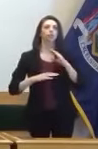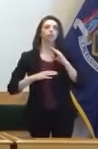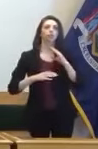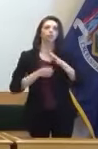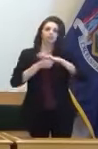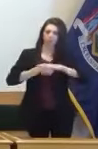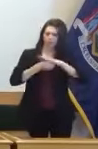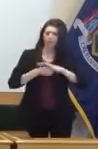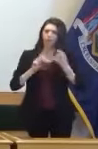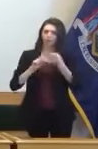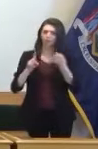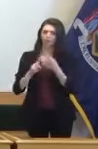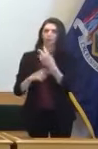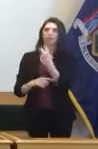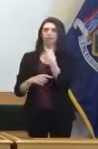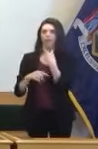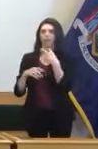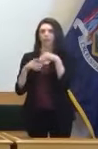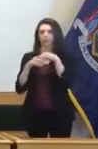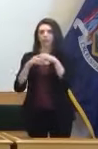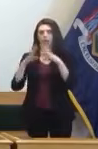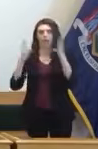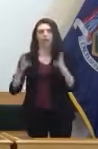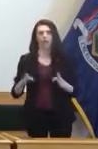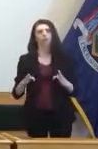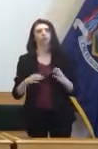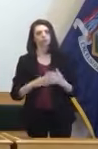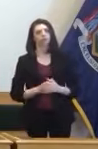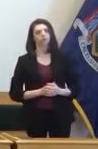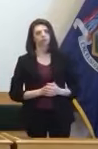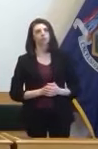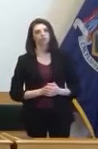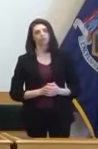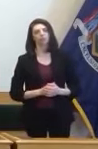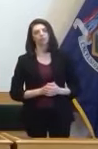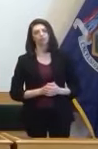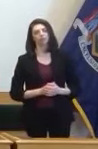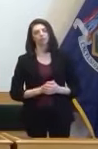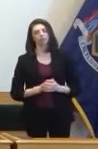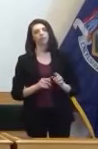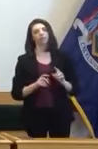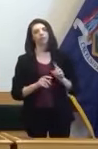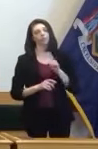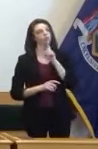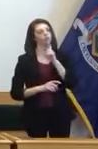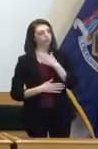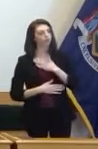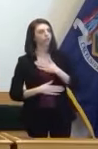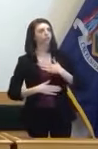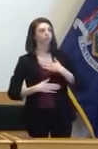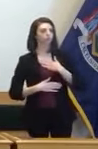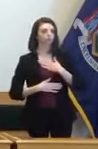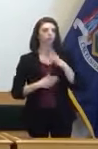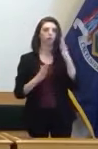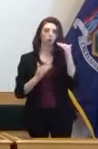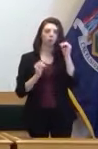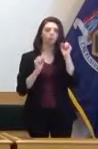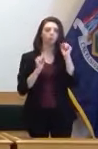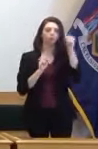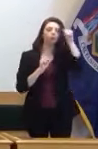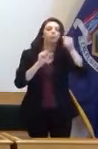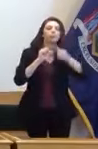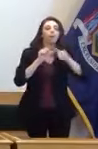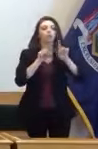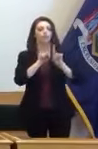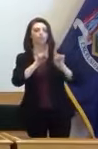from being inside and get some exercise. But again, we encourage people to keep that social distancing when they